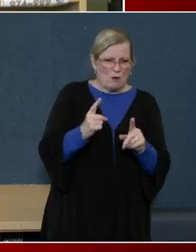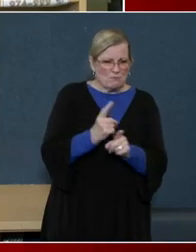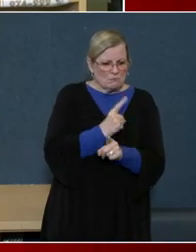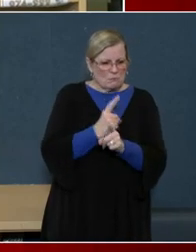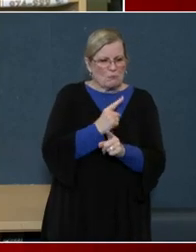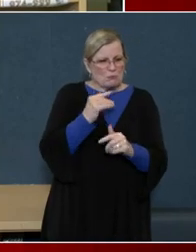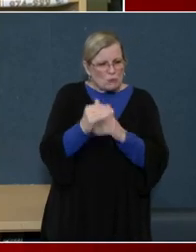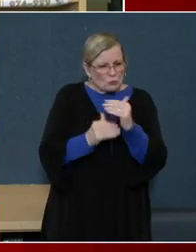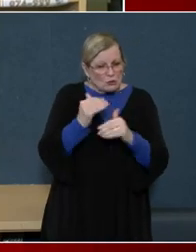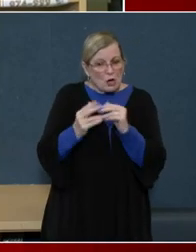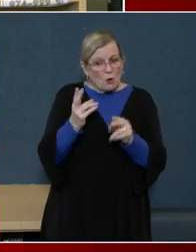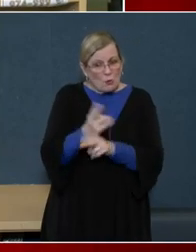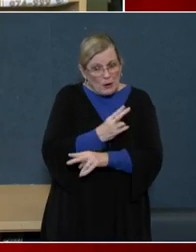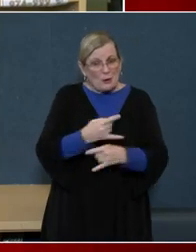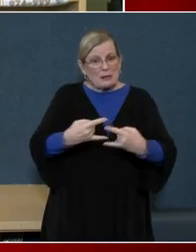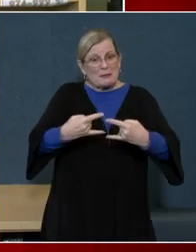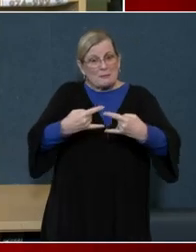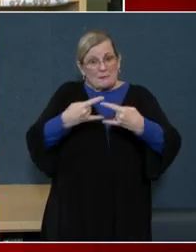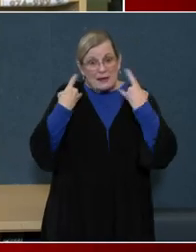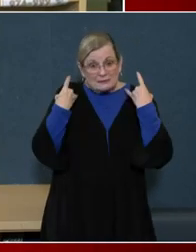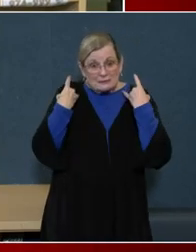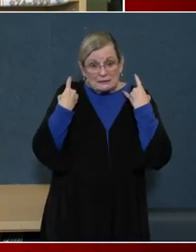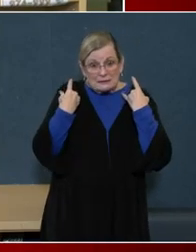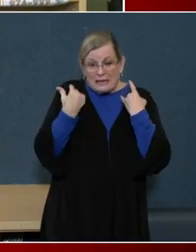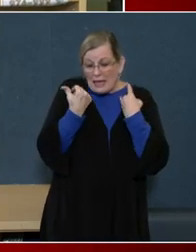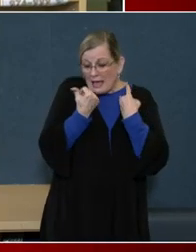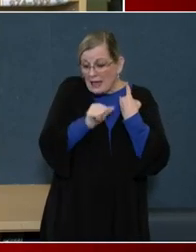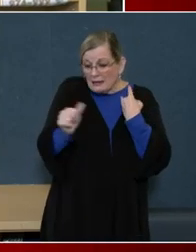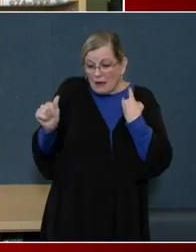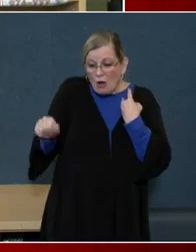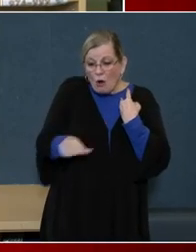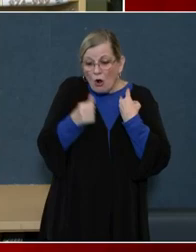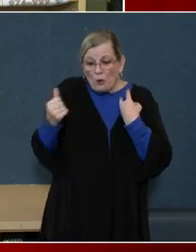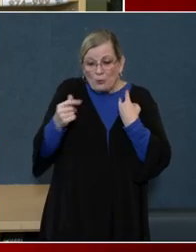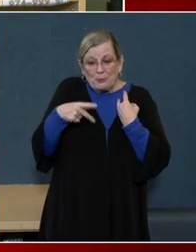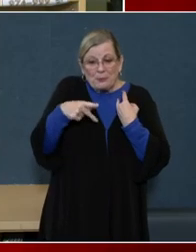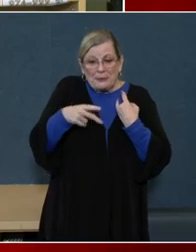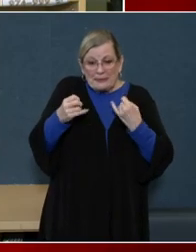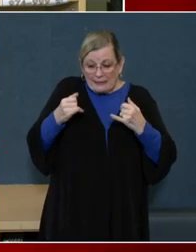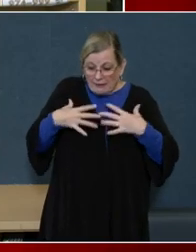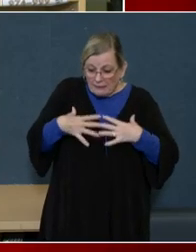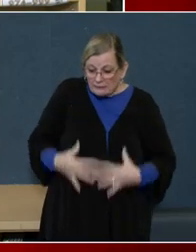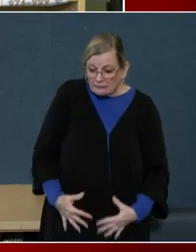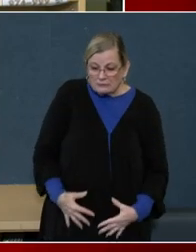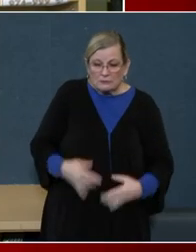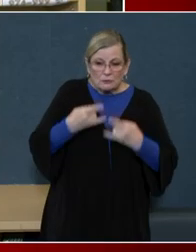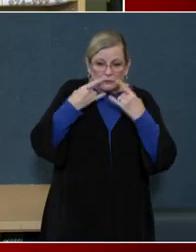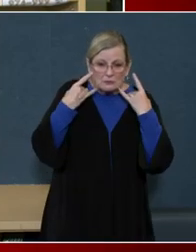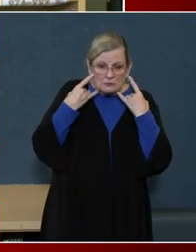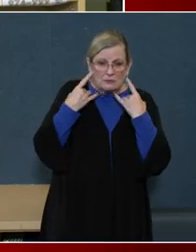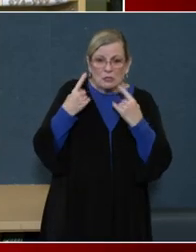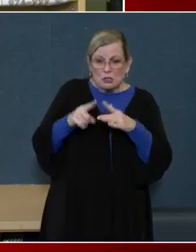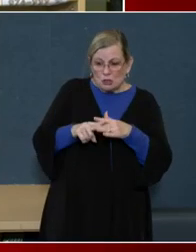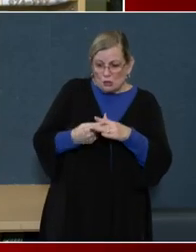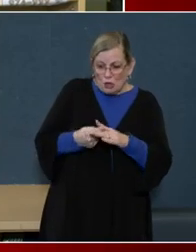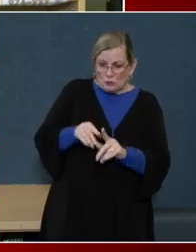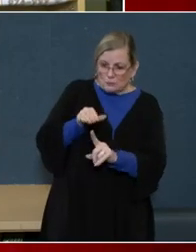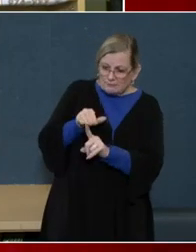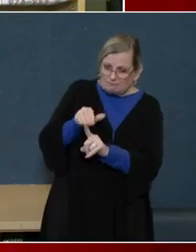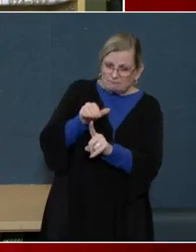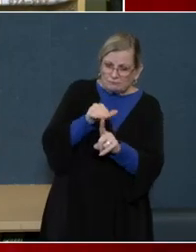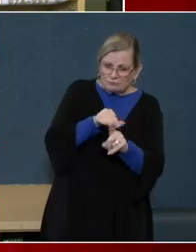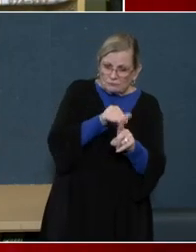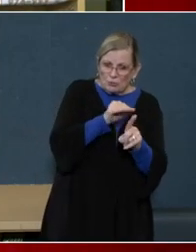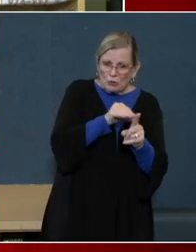also any other PPE, and to start early on with reminders to students and also throughout